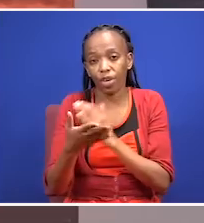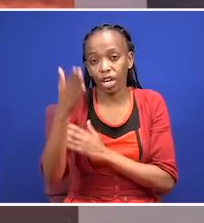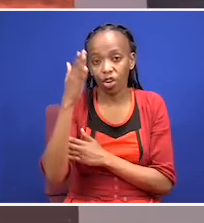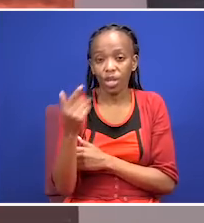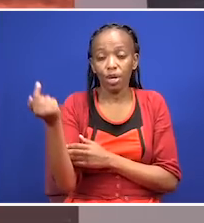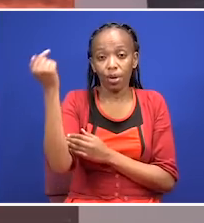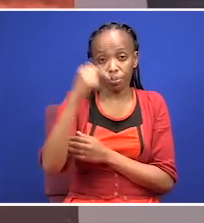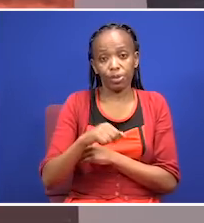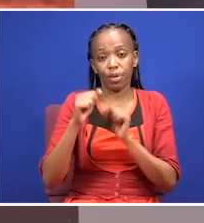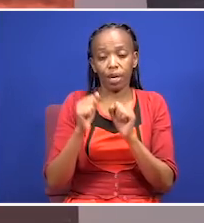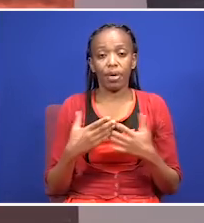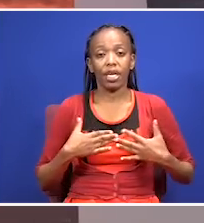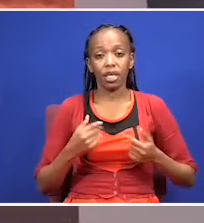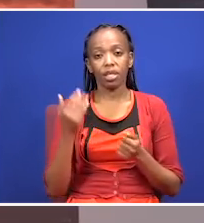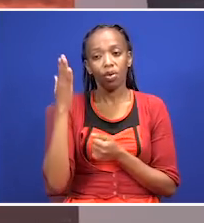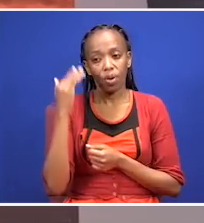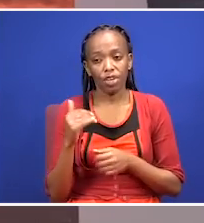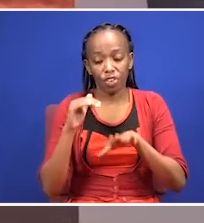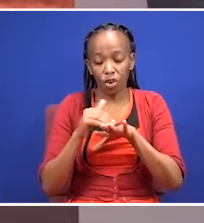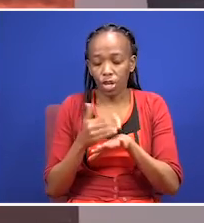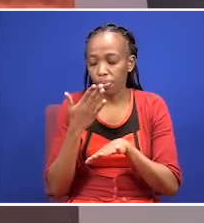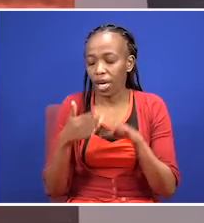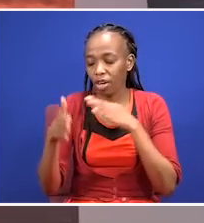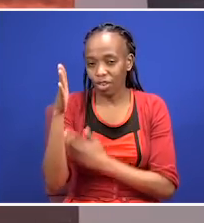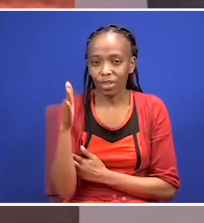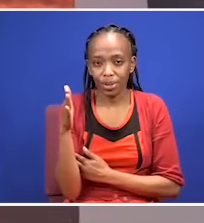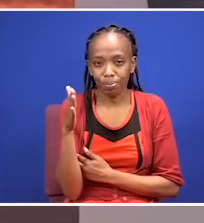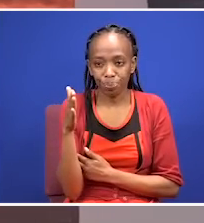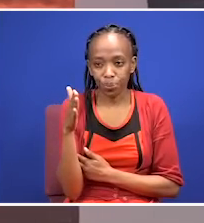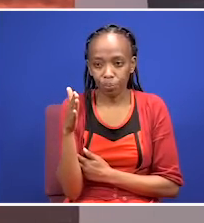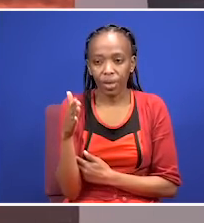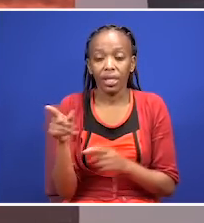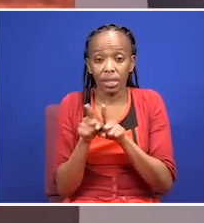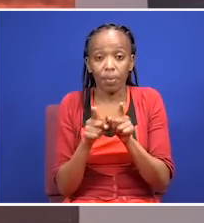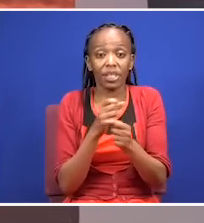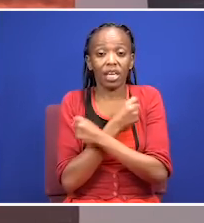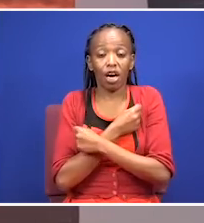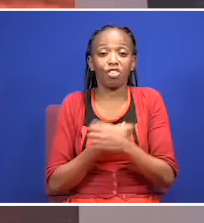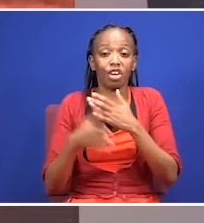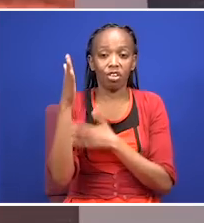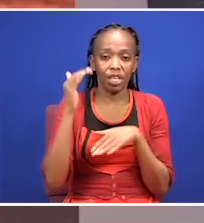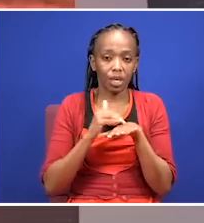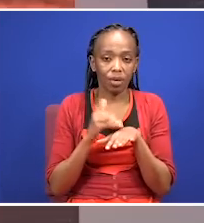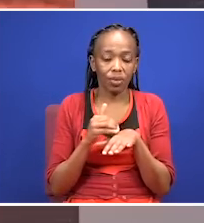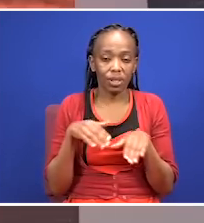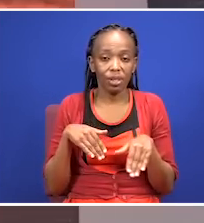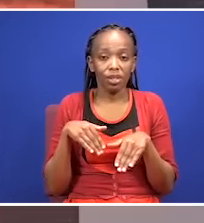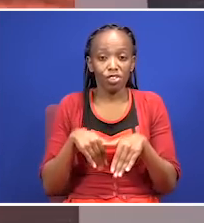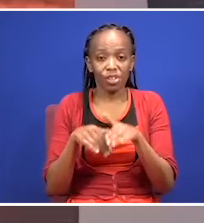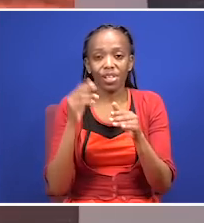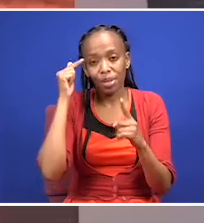come through and heal for those called by god and they love god and are called according to his